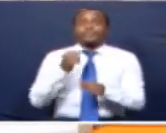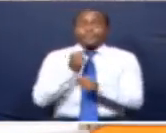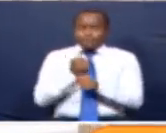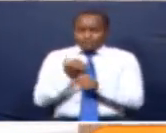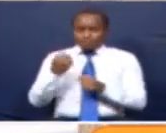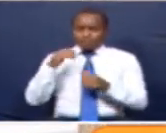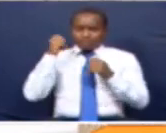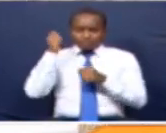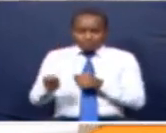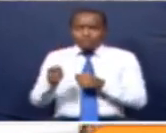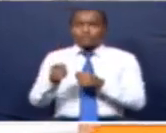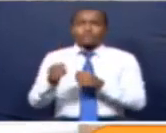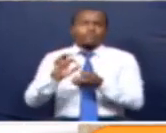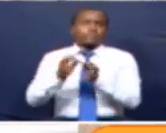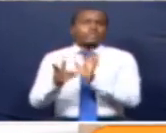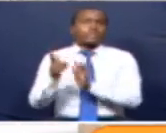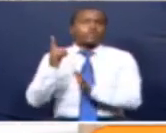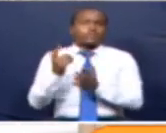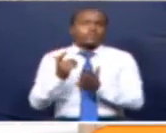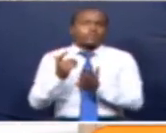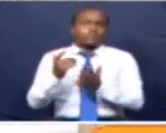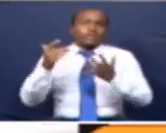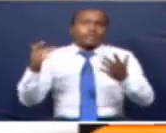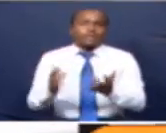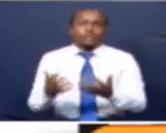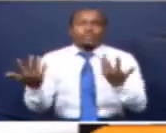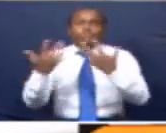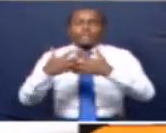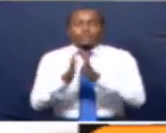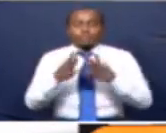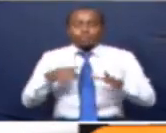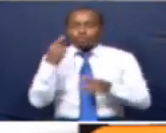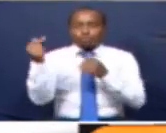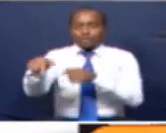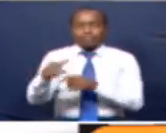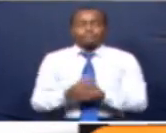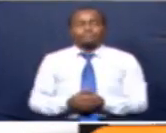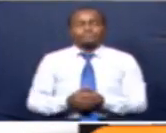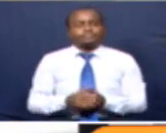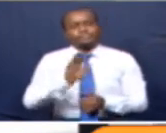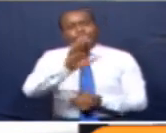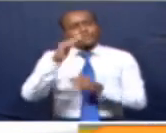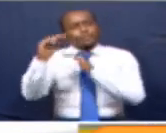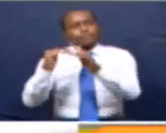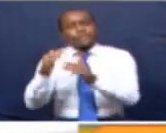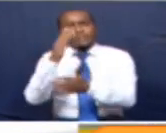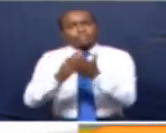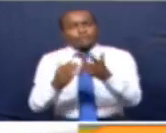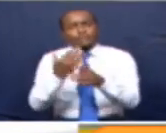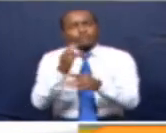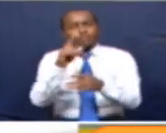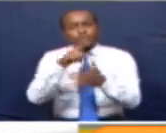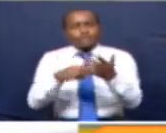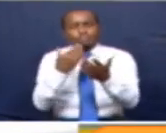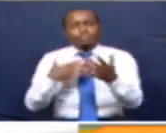laws and to apply them to those people who appear before them. Okay. Prof, you know, part of what the petitioners wanted was, you know, the death